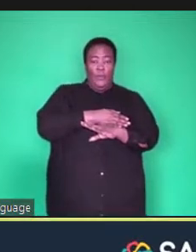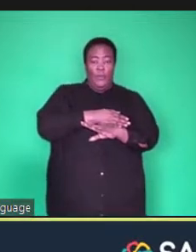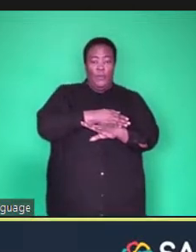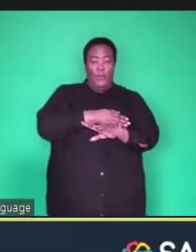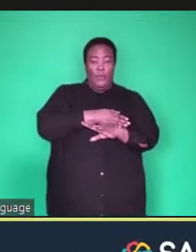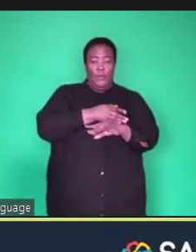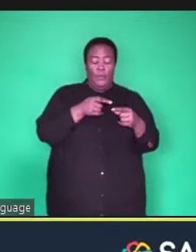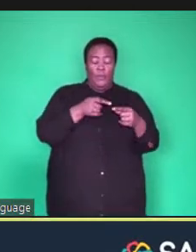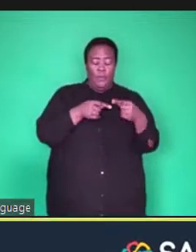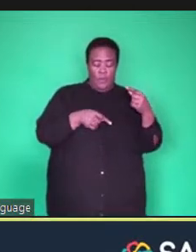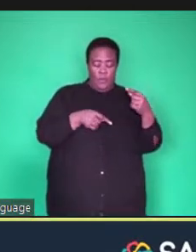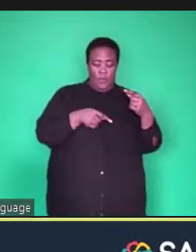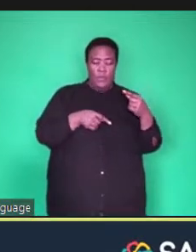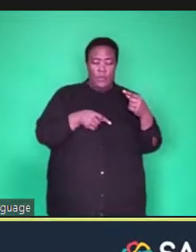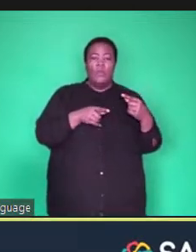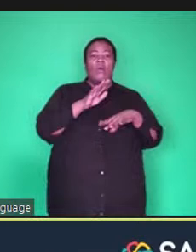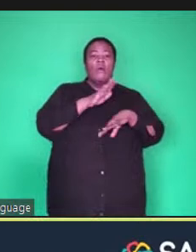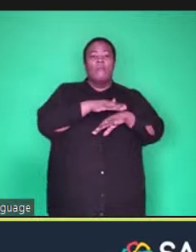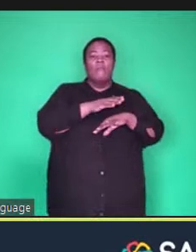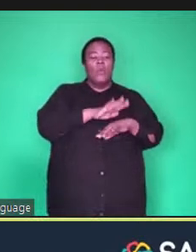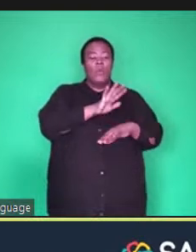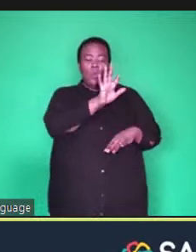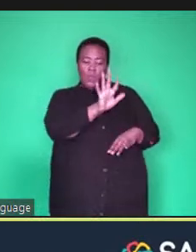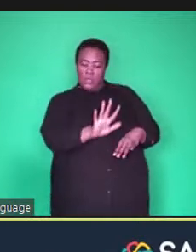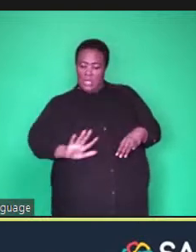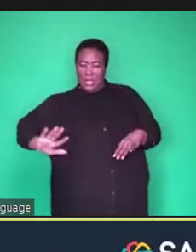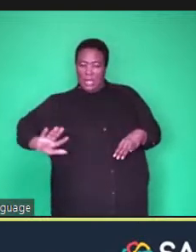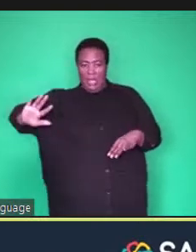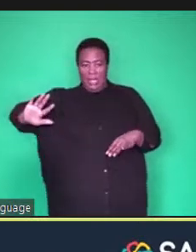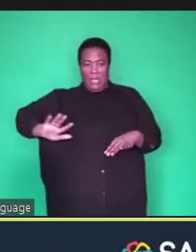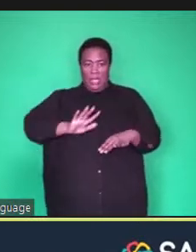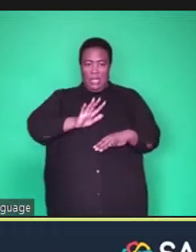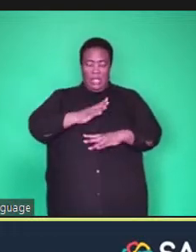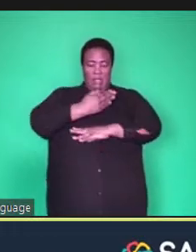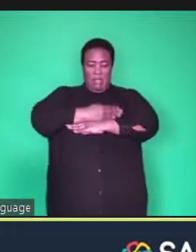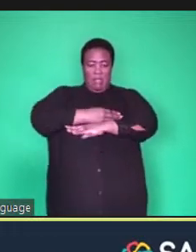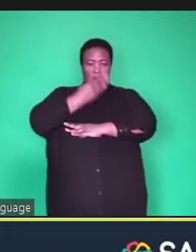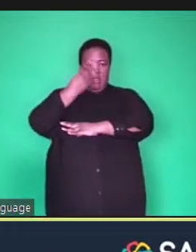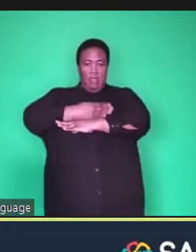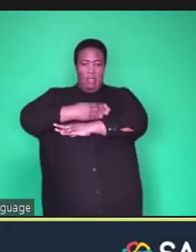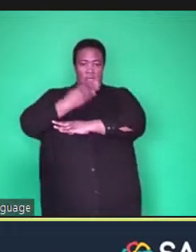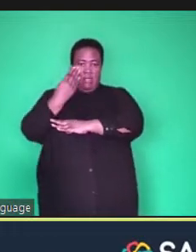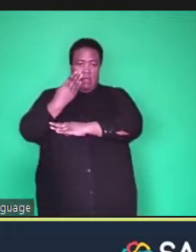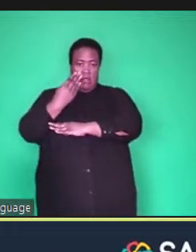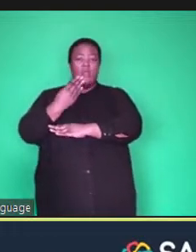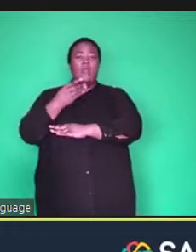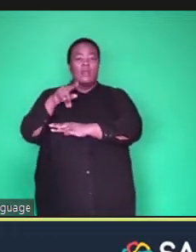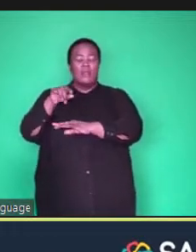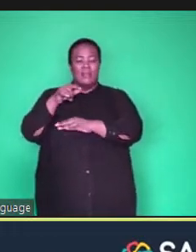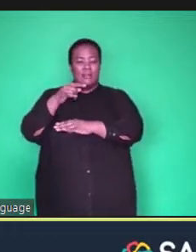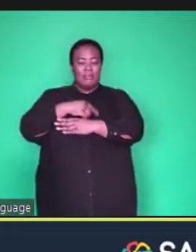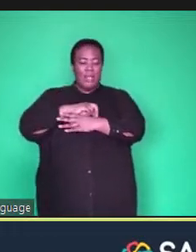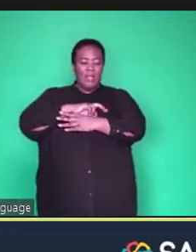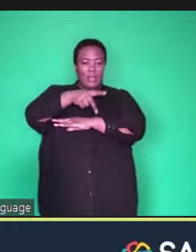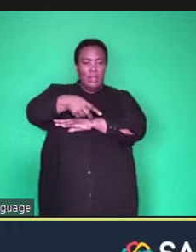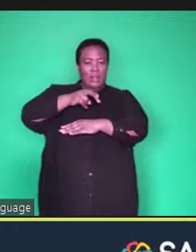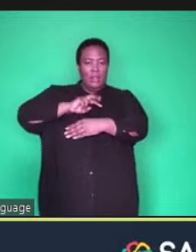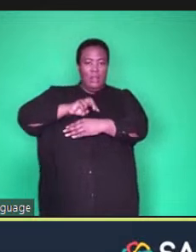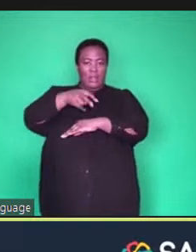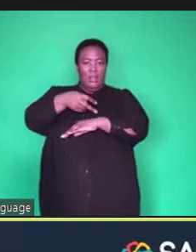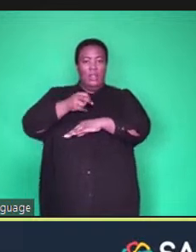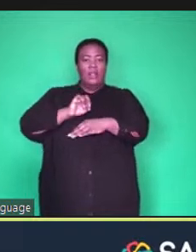cross-border migration is also very much part of urbanization. And so I think some of the dynamics we talk about